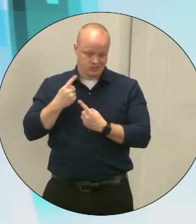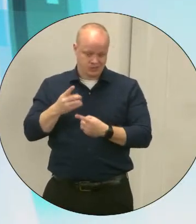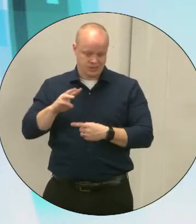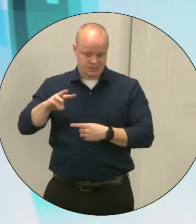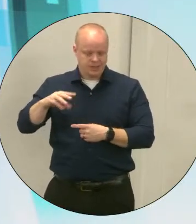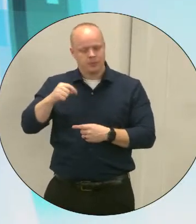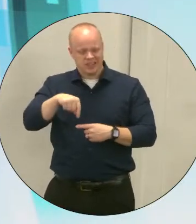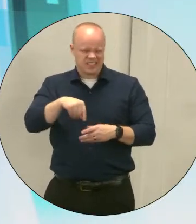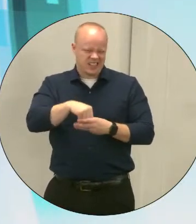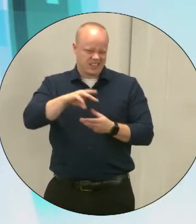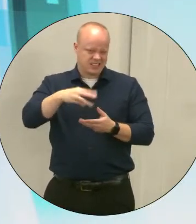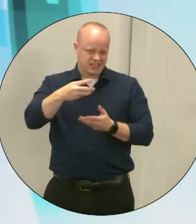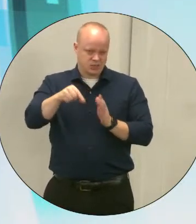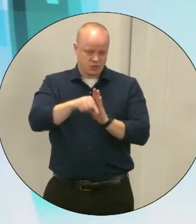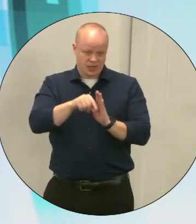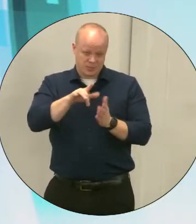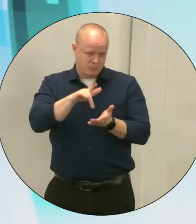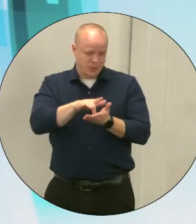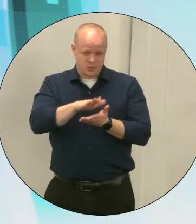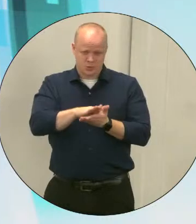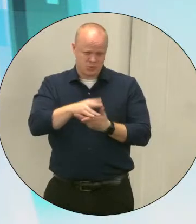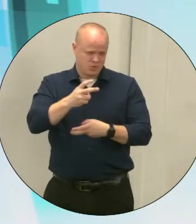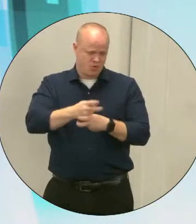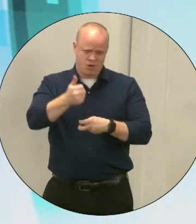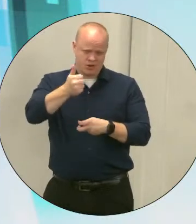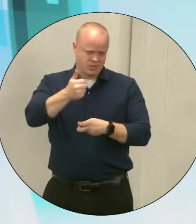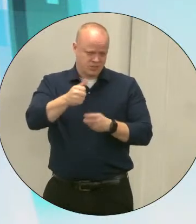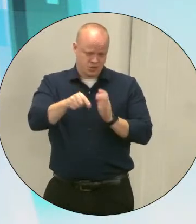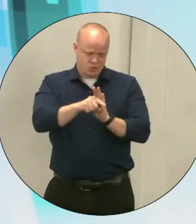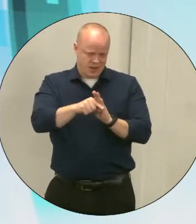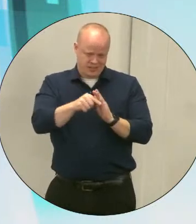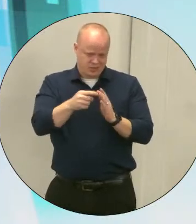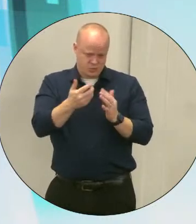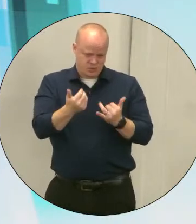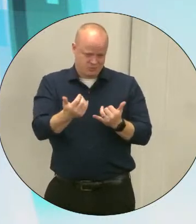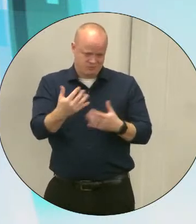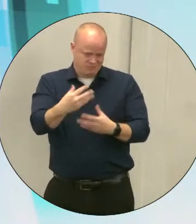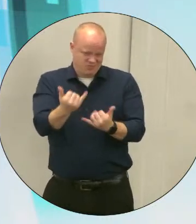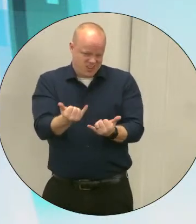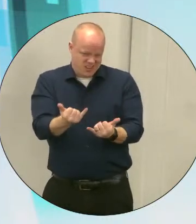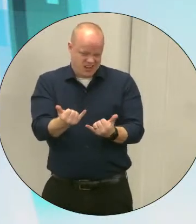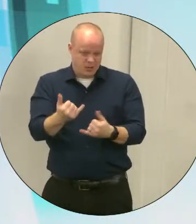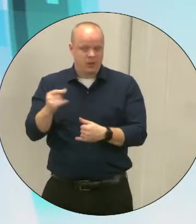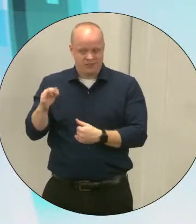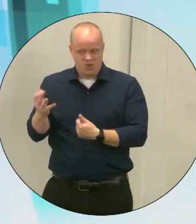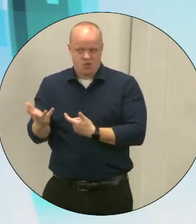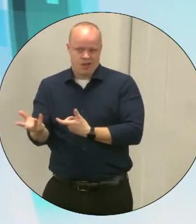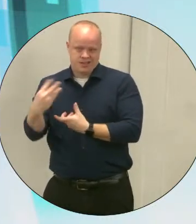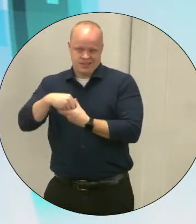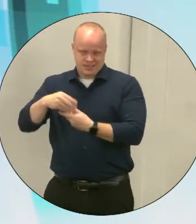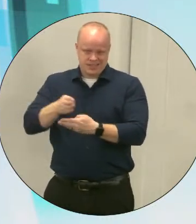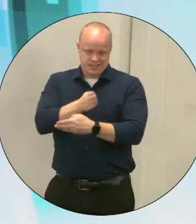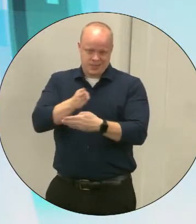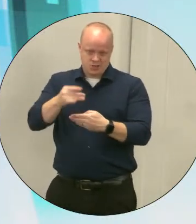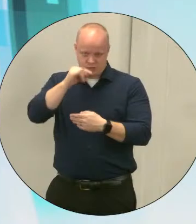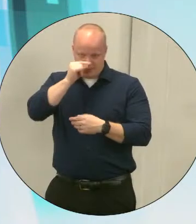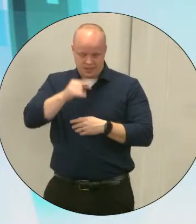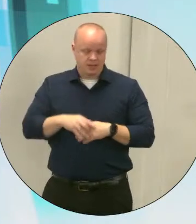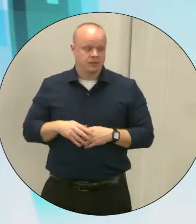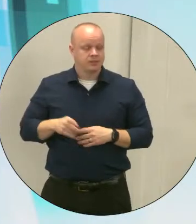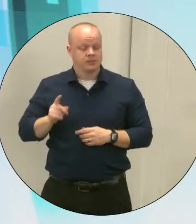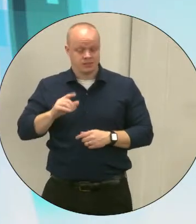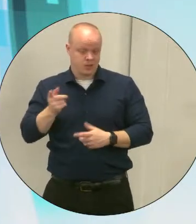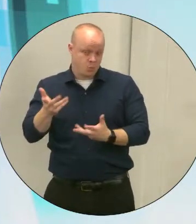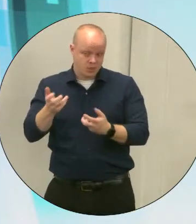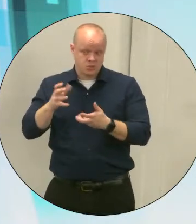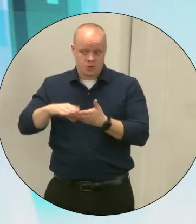middle school, hardest school you can be in, hardest grade you can be in right now when you're an autistic spectrum kid, is based around wanting to